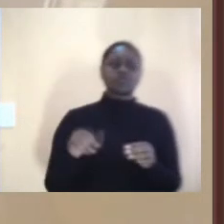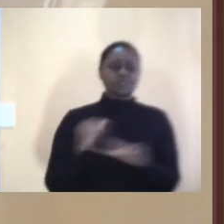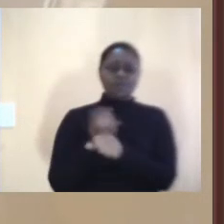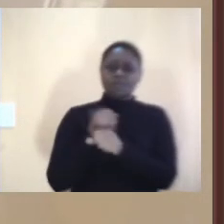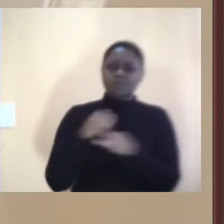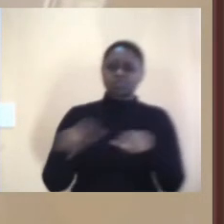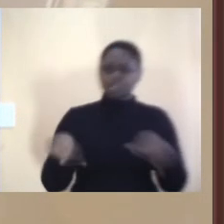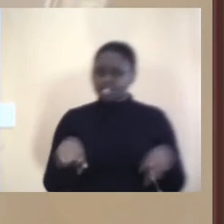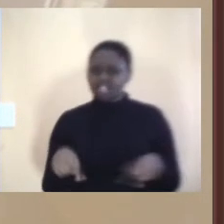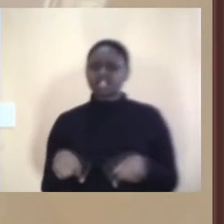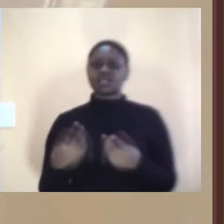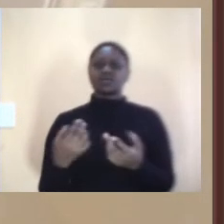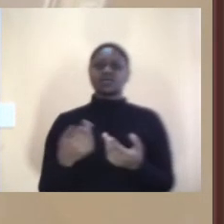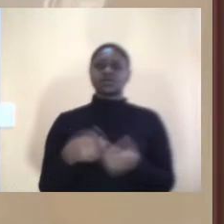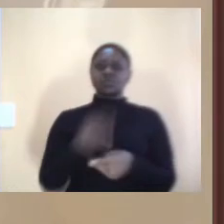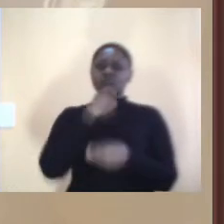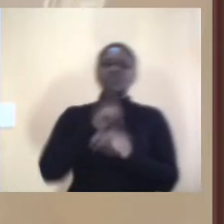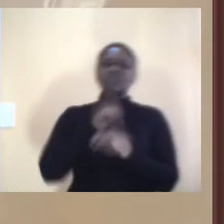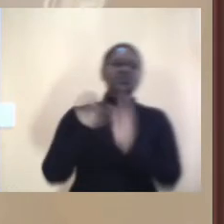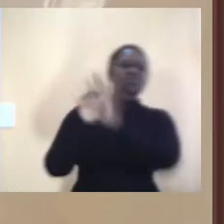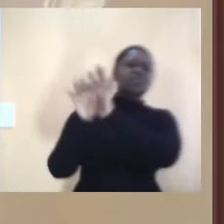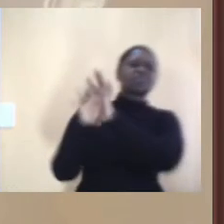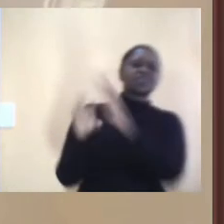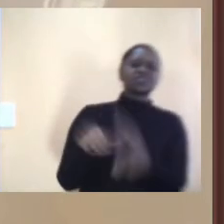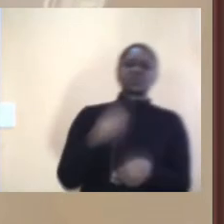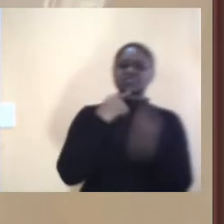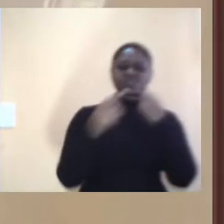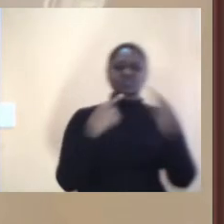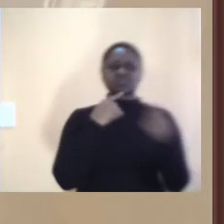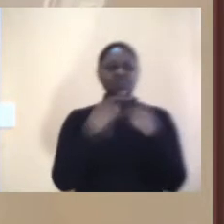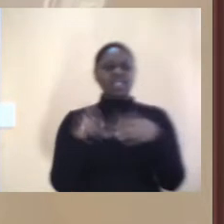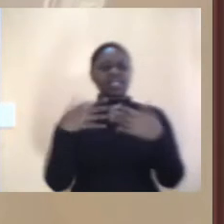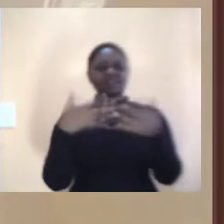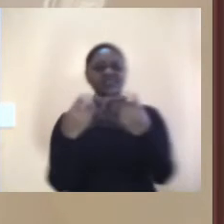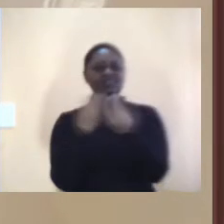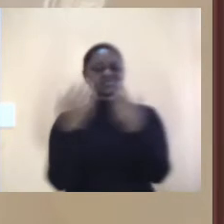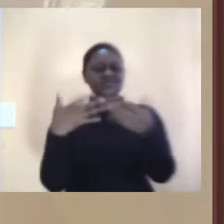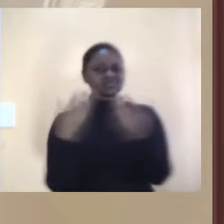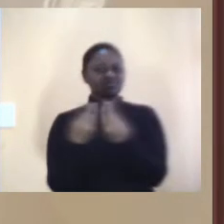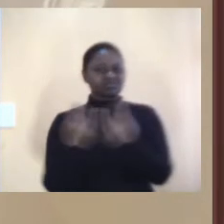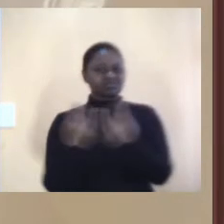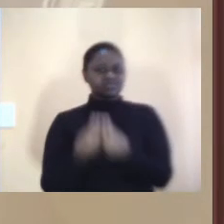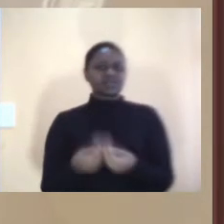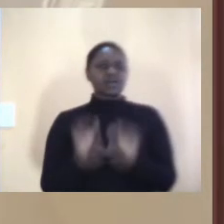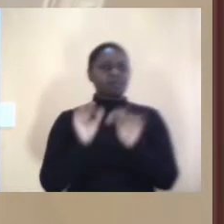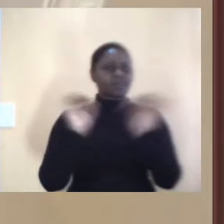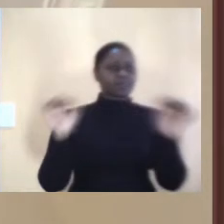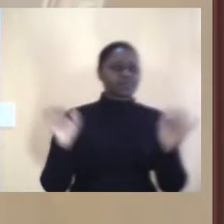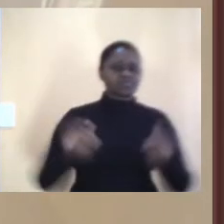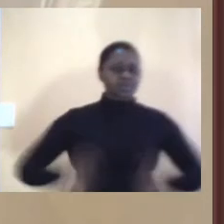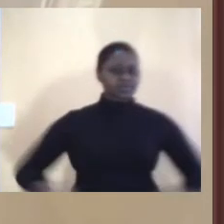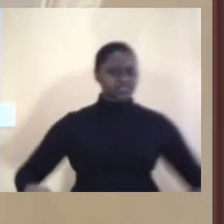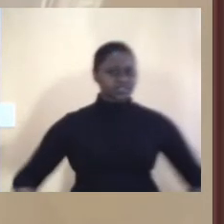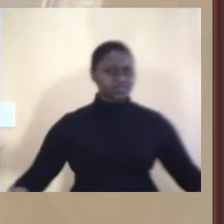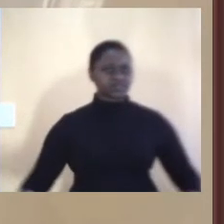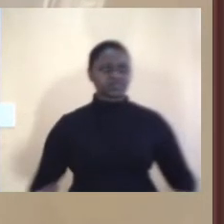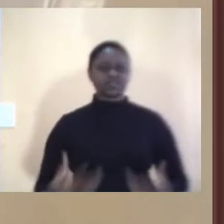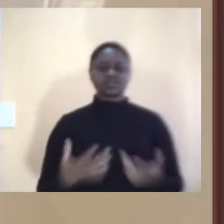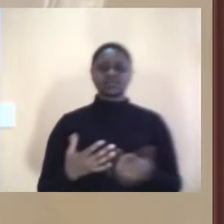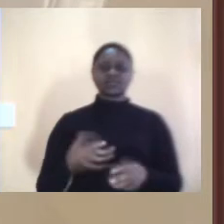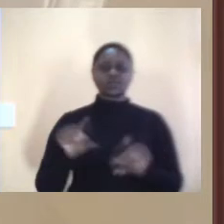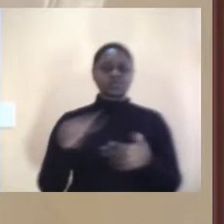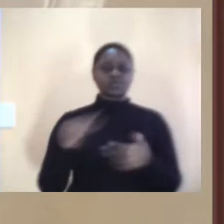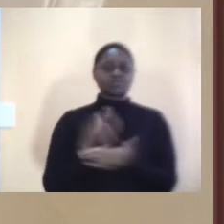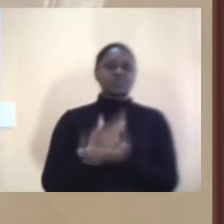inivimba isebenzisa imedia isho zonke izinto ezimbi, isebenzisa ukuthi njengoba ni-and expenditure andideserve ukuthi